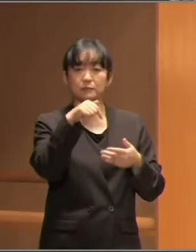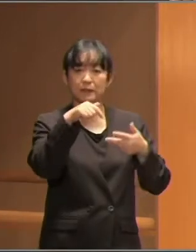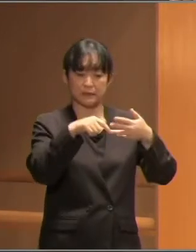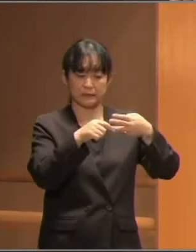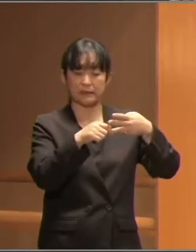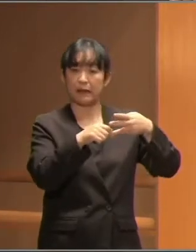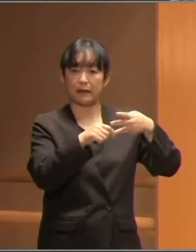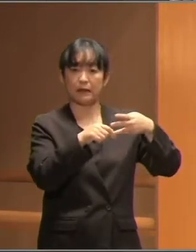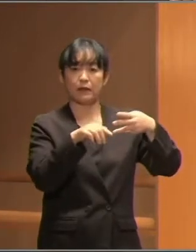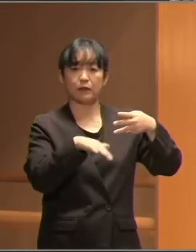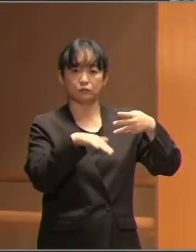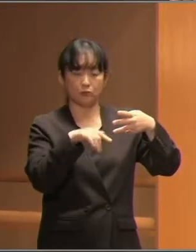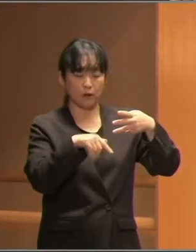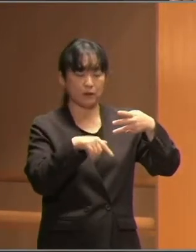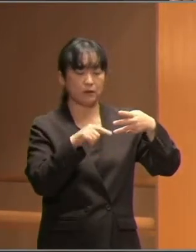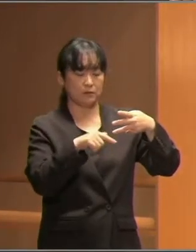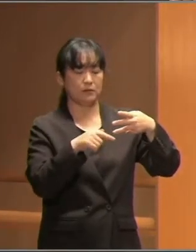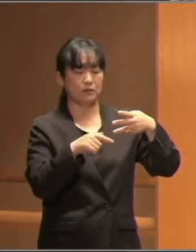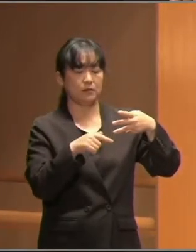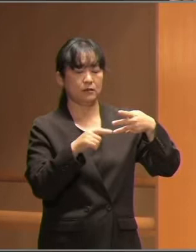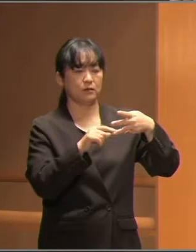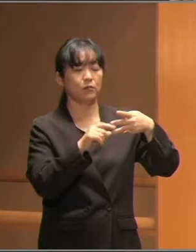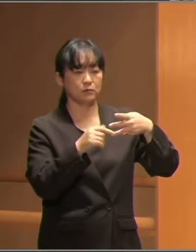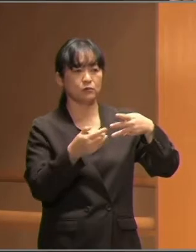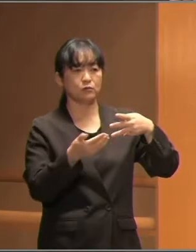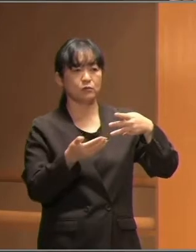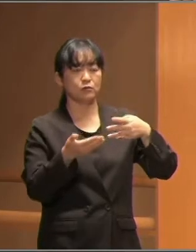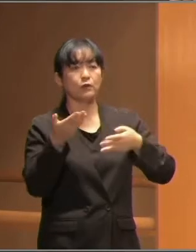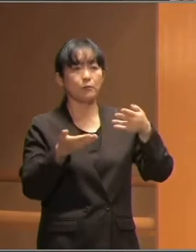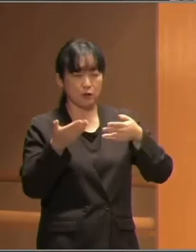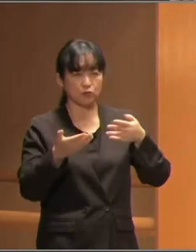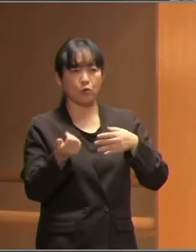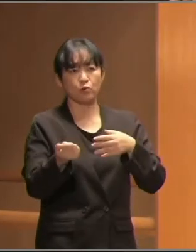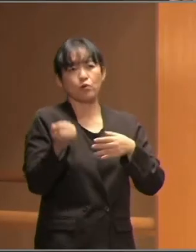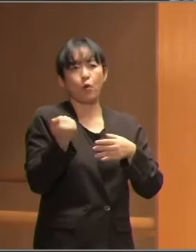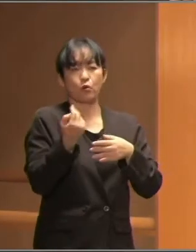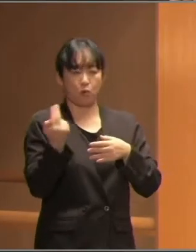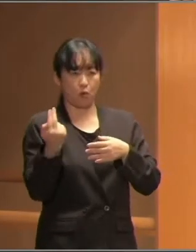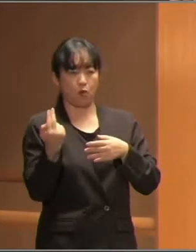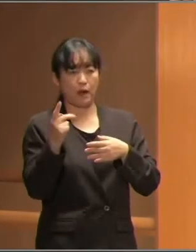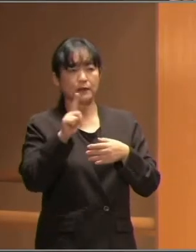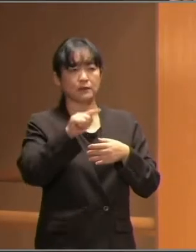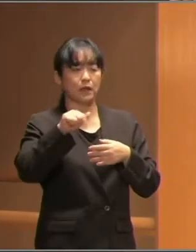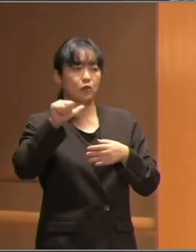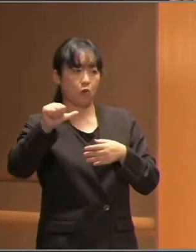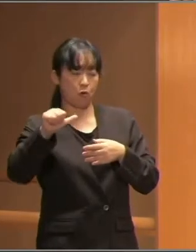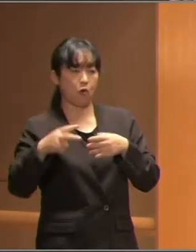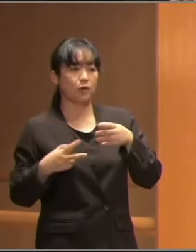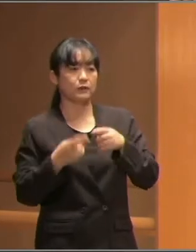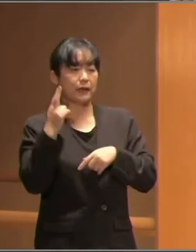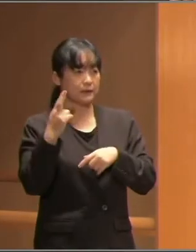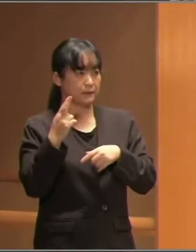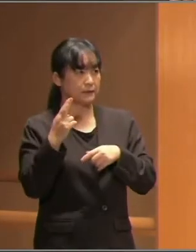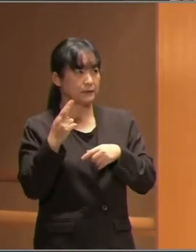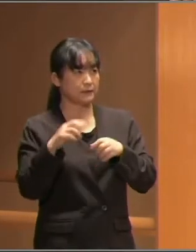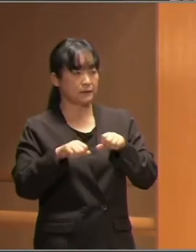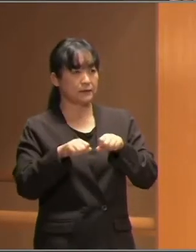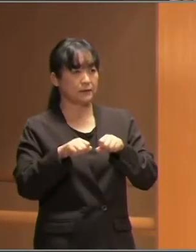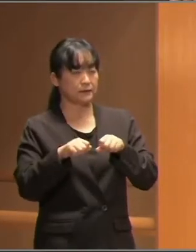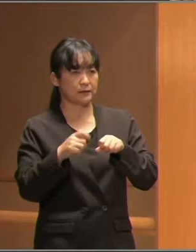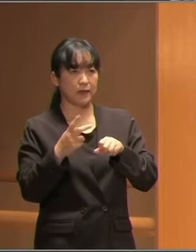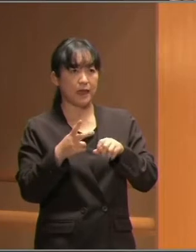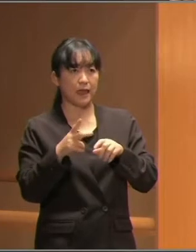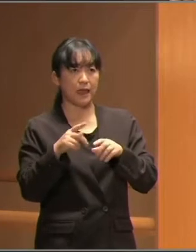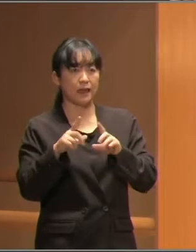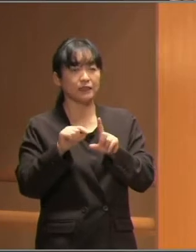it's a pure nylon, tensile strength increases by 1.5 times, tensile modulus by 2